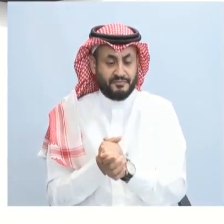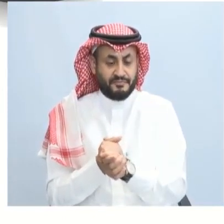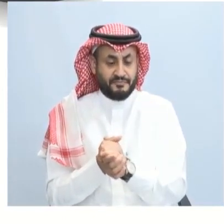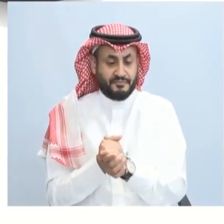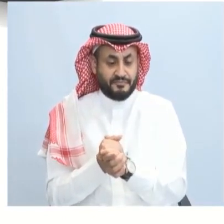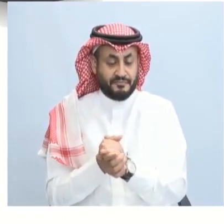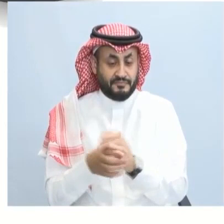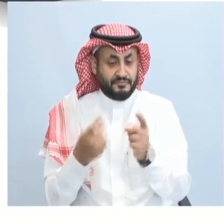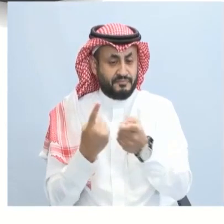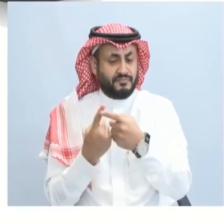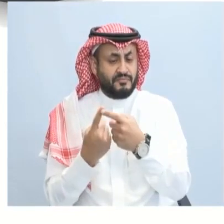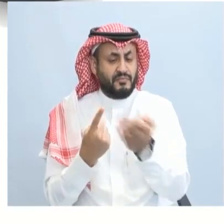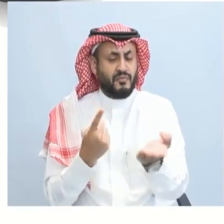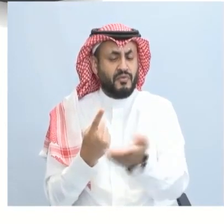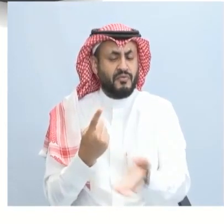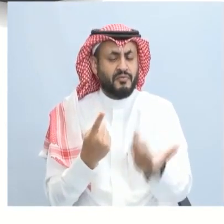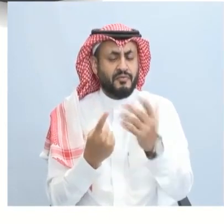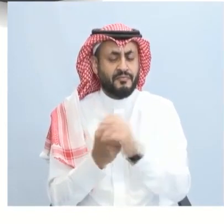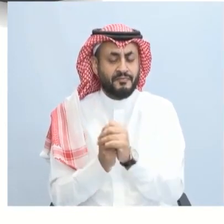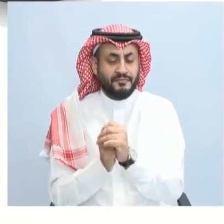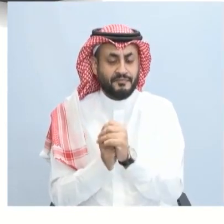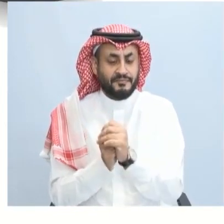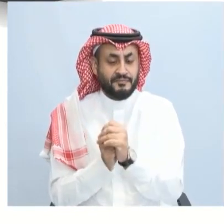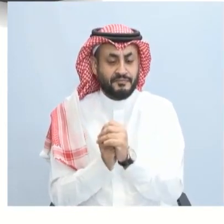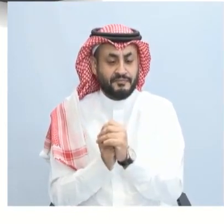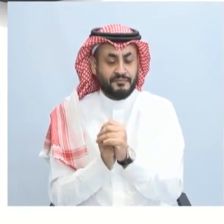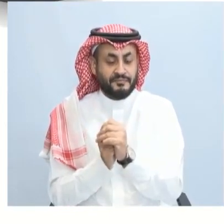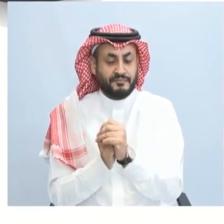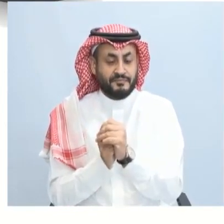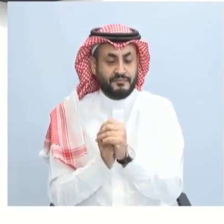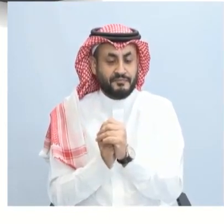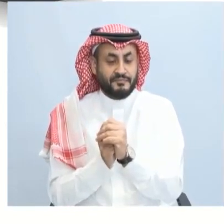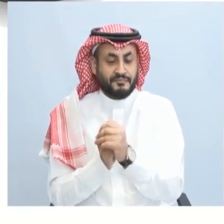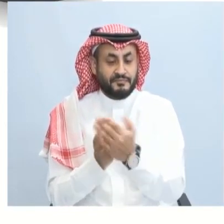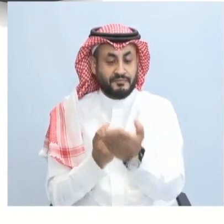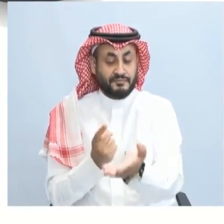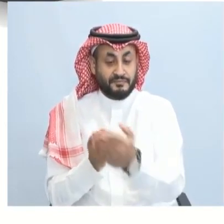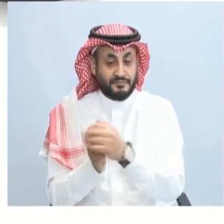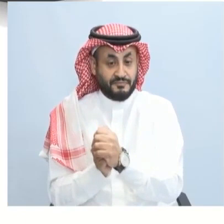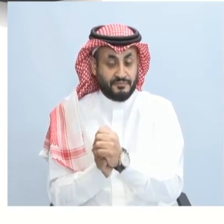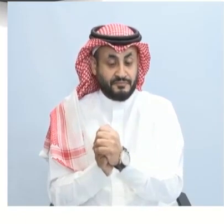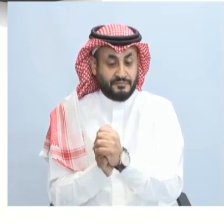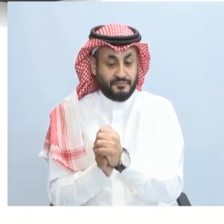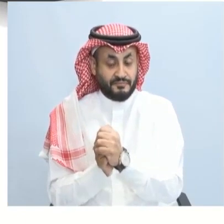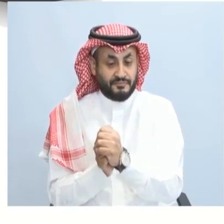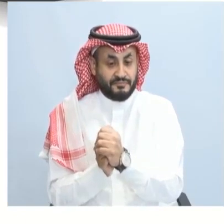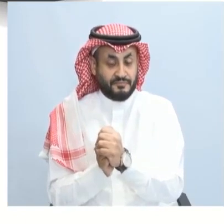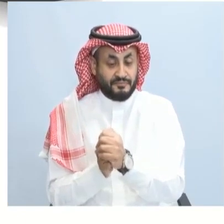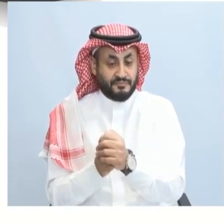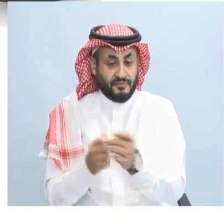have number one. Which one do you think is number one? Now we can see that it is the unusual word here,